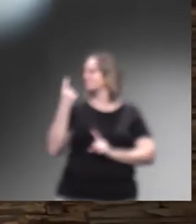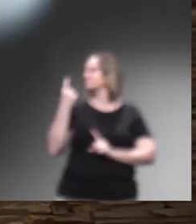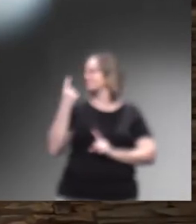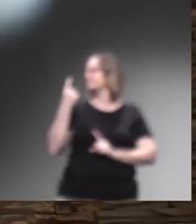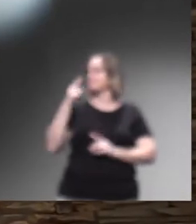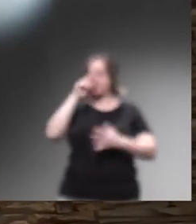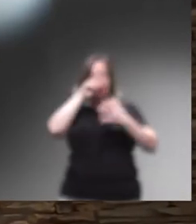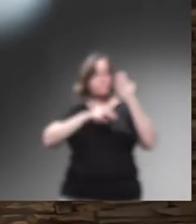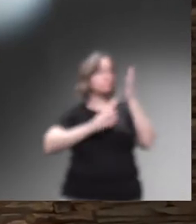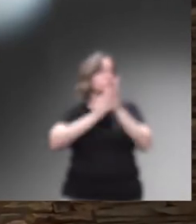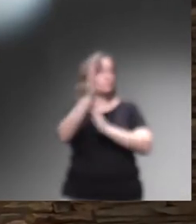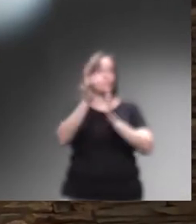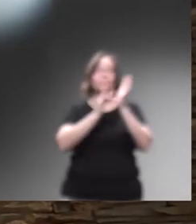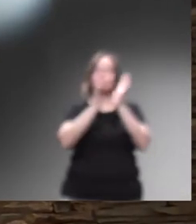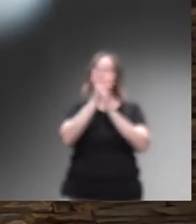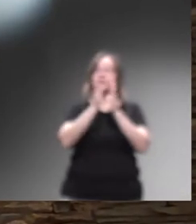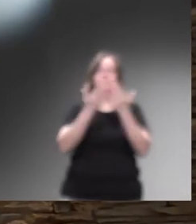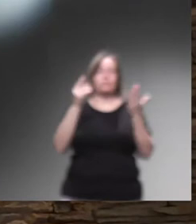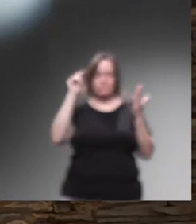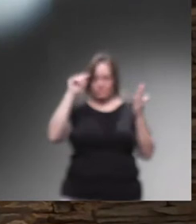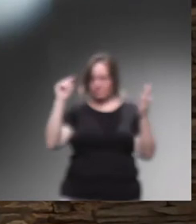We see that lived out,